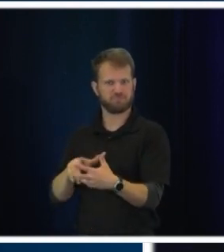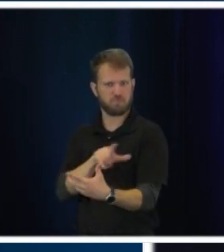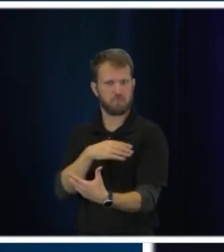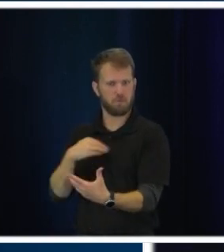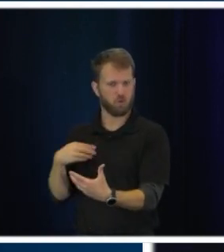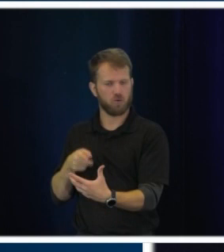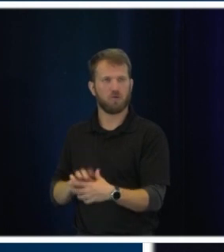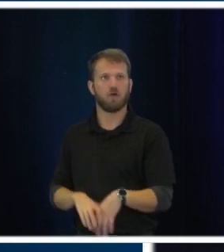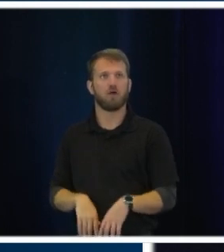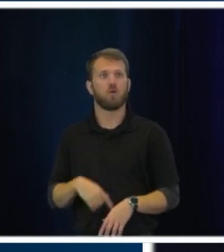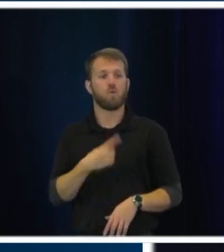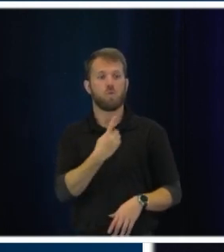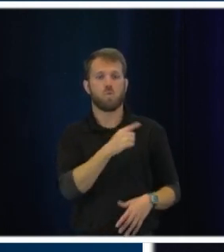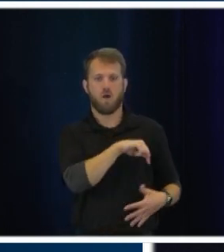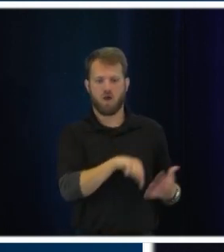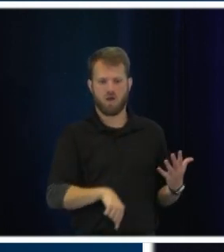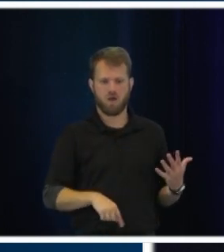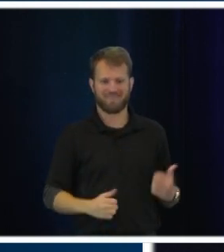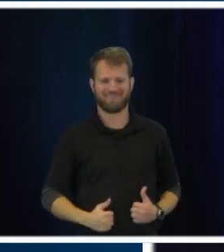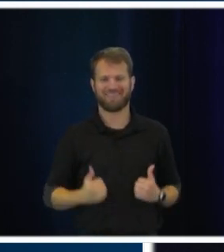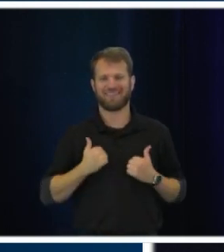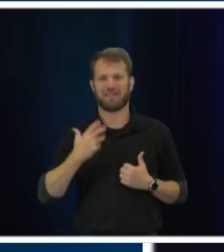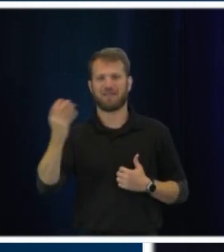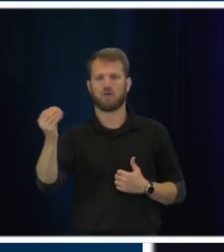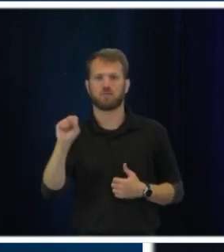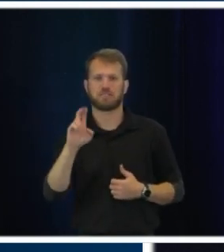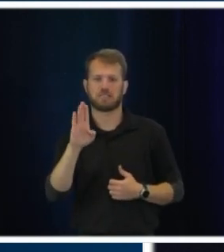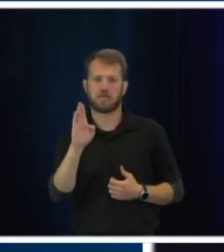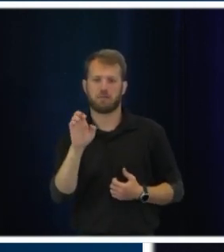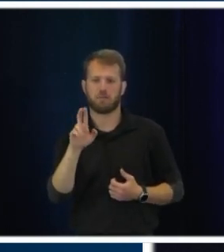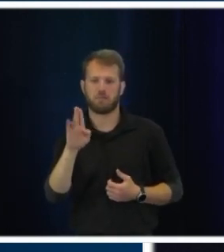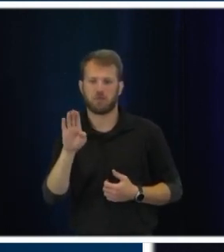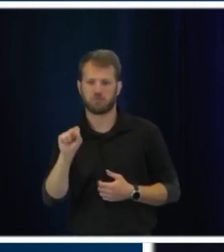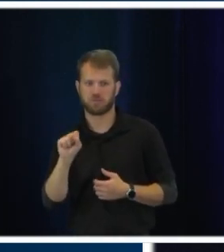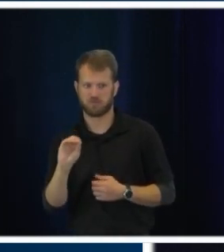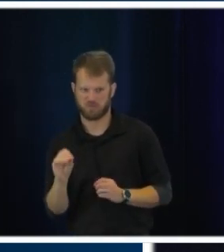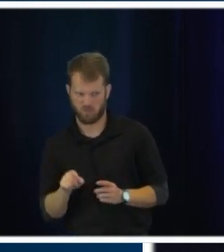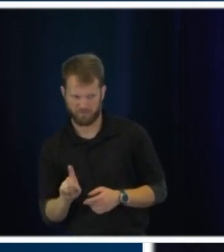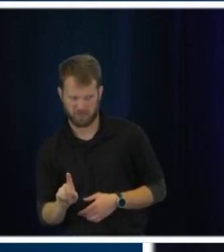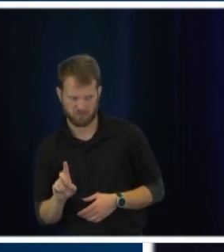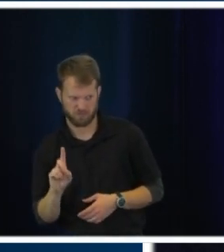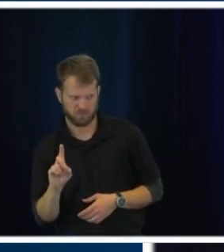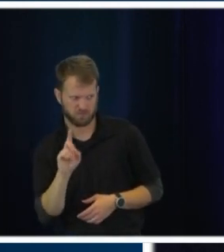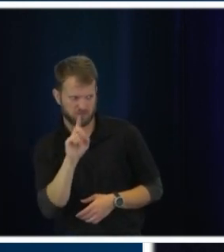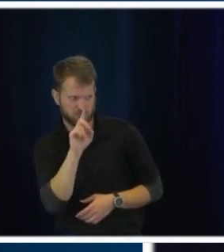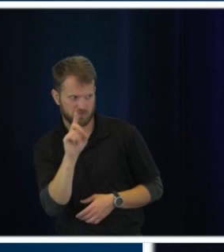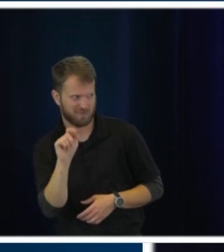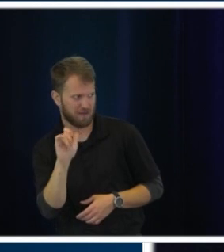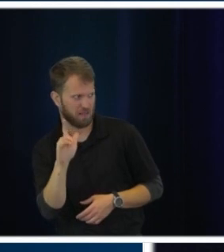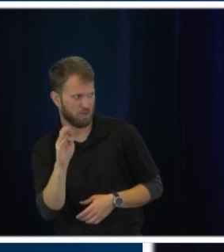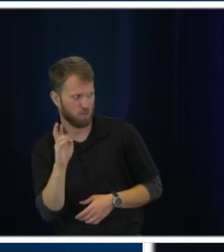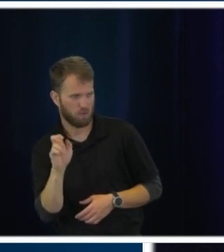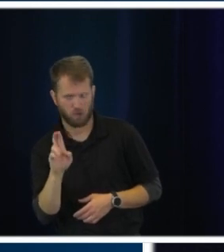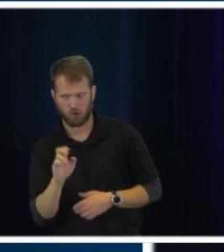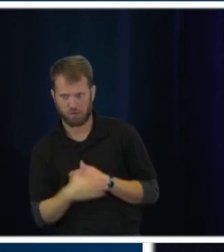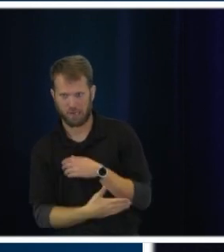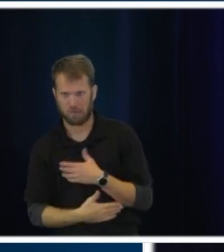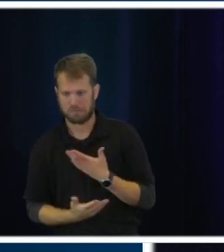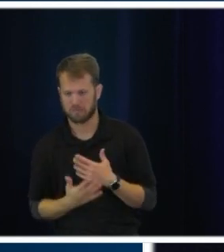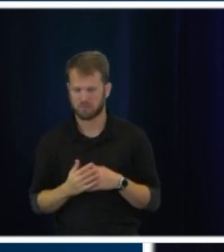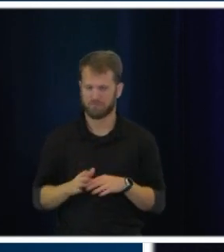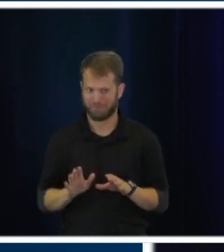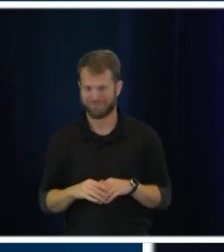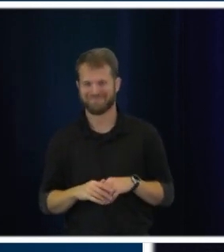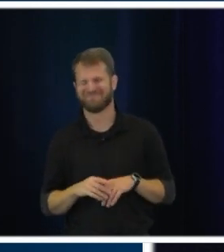that lives in the suburbs, no offense, Delaware County, so out there. And then of the six